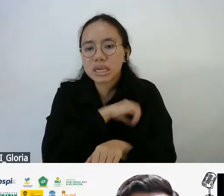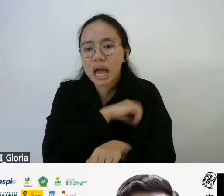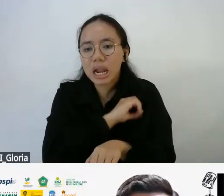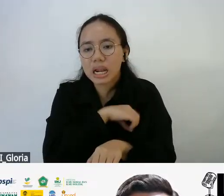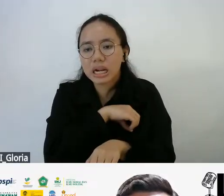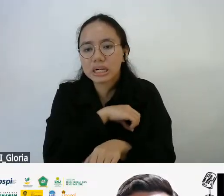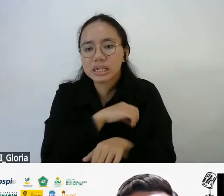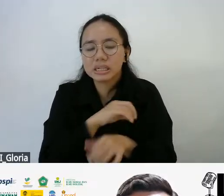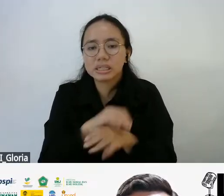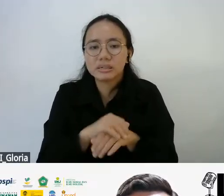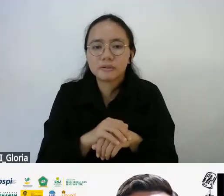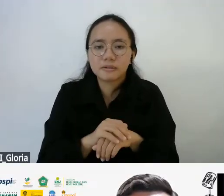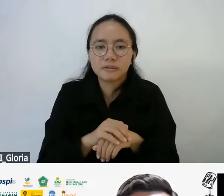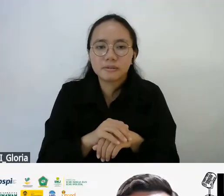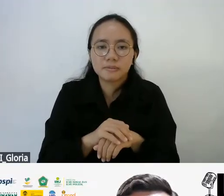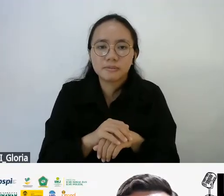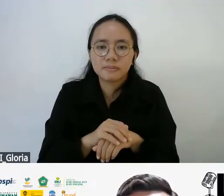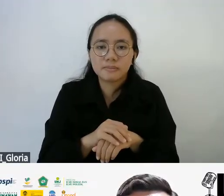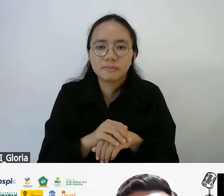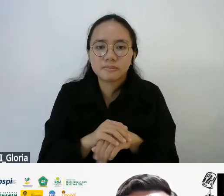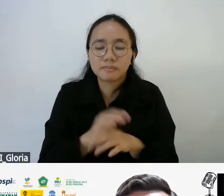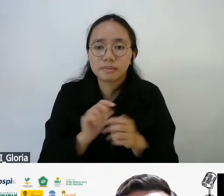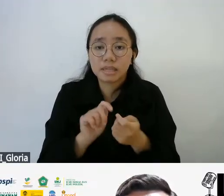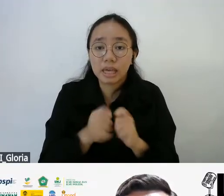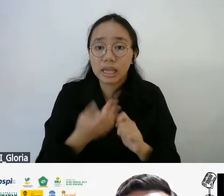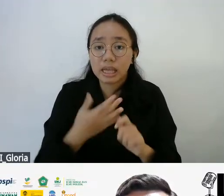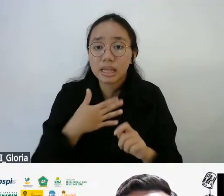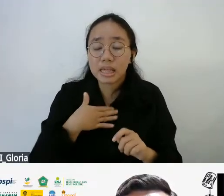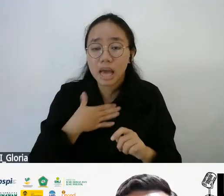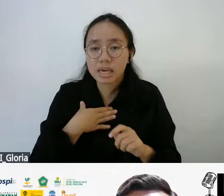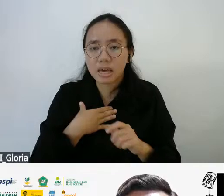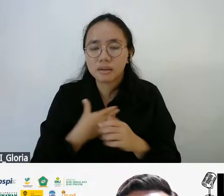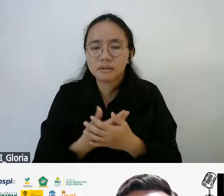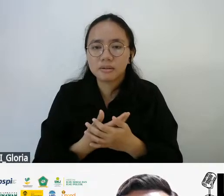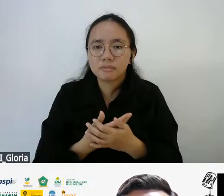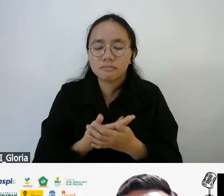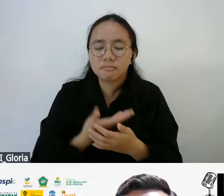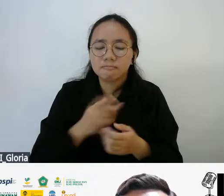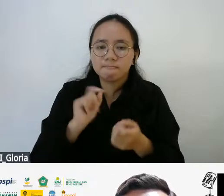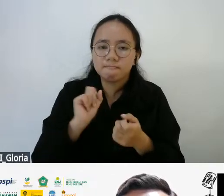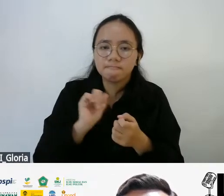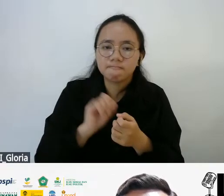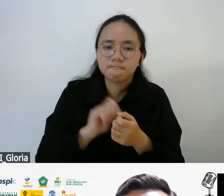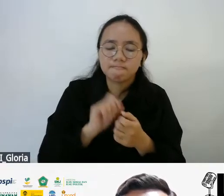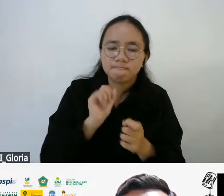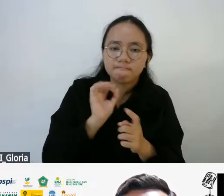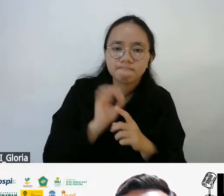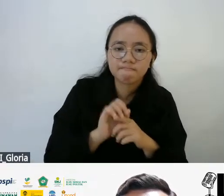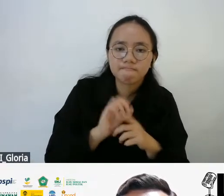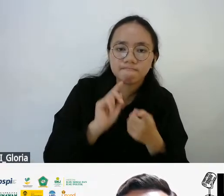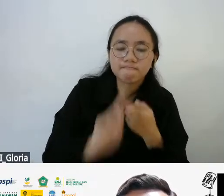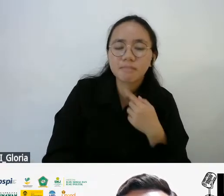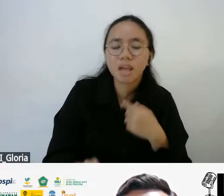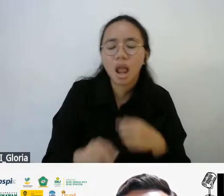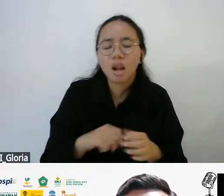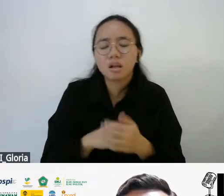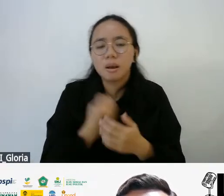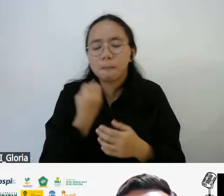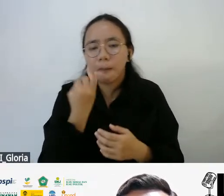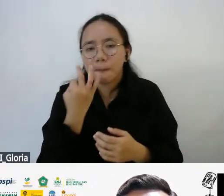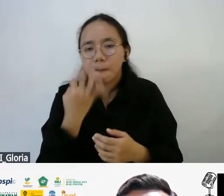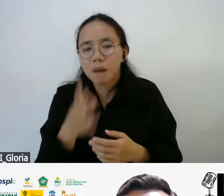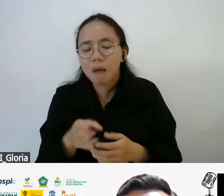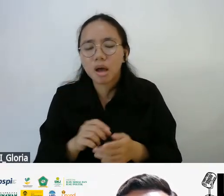leads those groups. There are some online groups that I include that are because the meetings